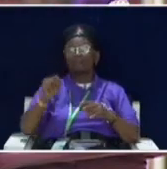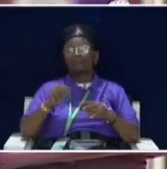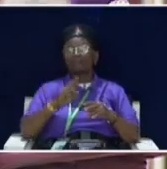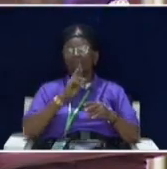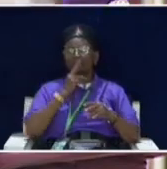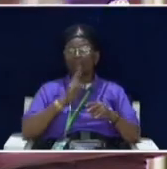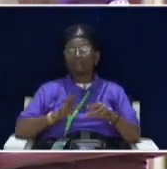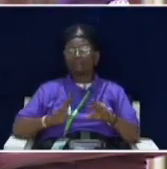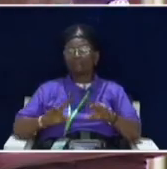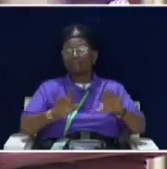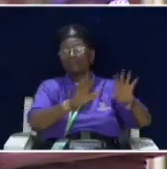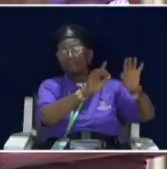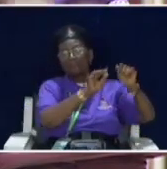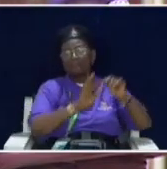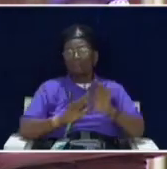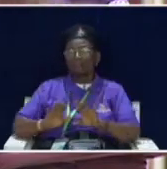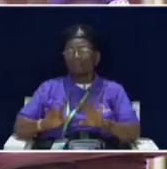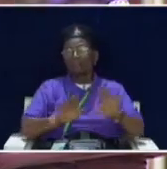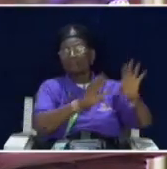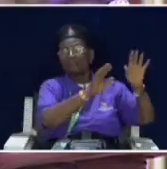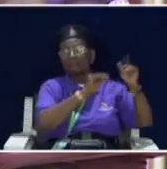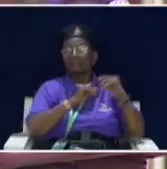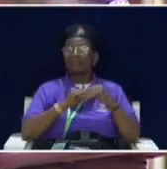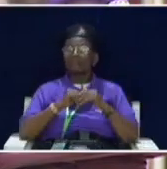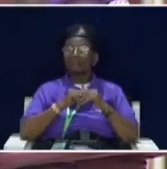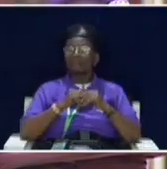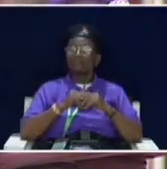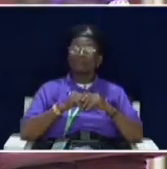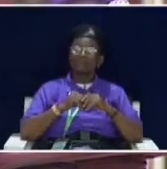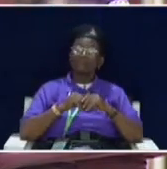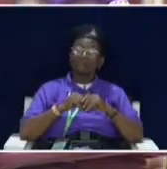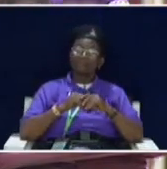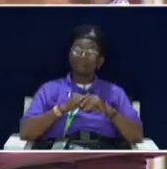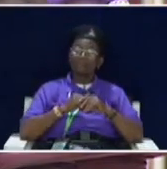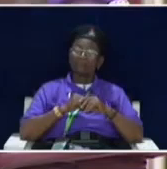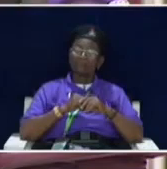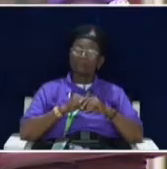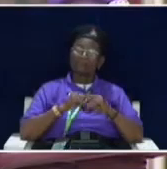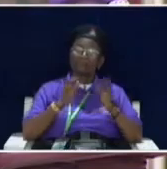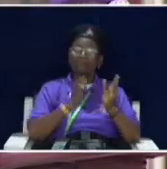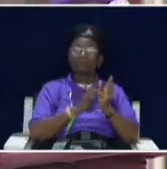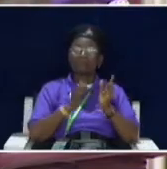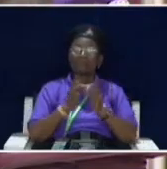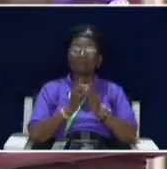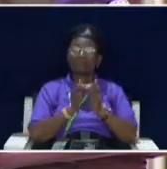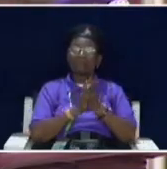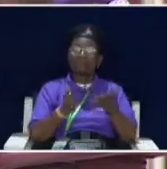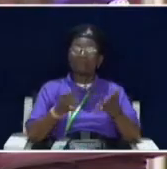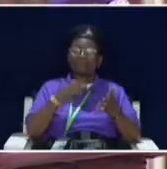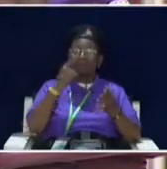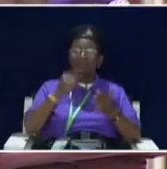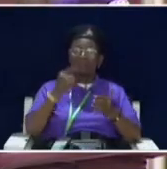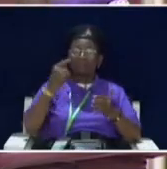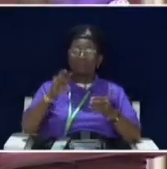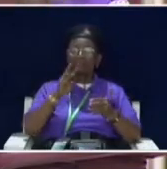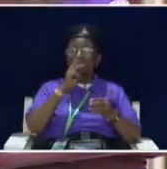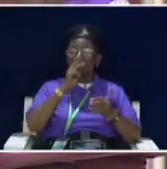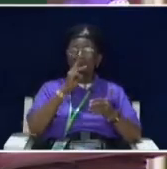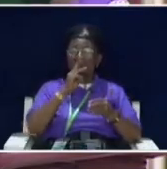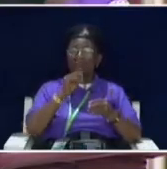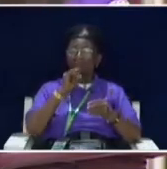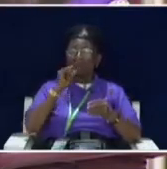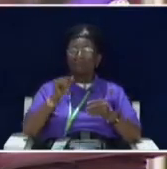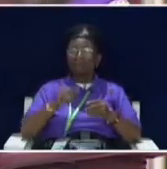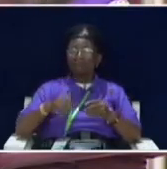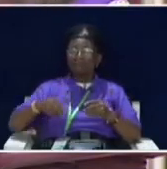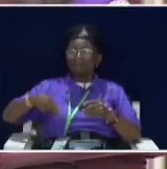mo Israeli ki won to le la okun popaja. The Bible says the water was a hill on their right,